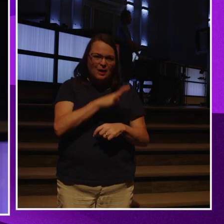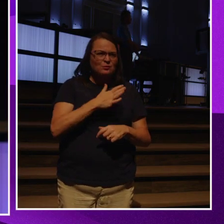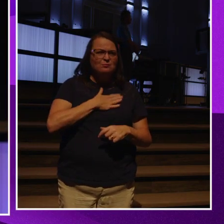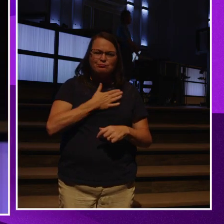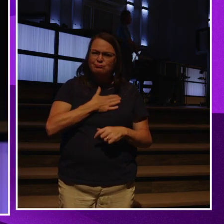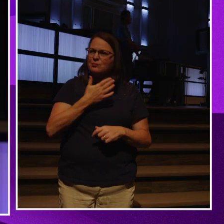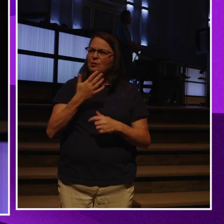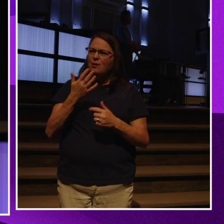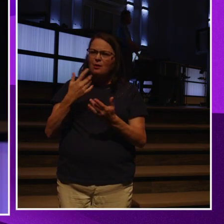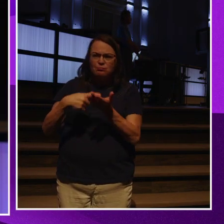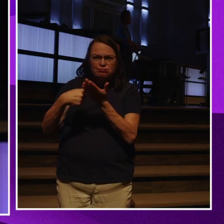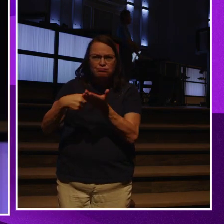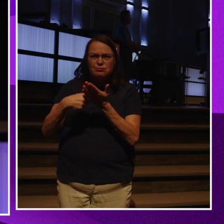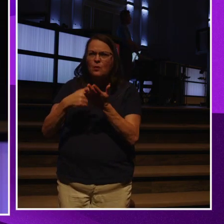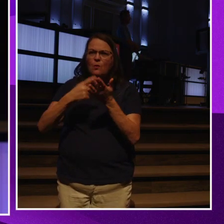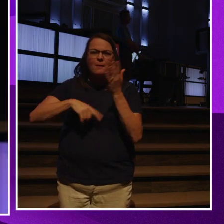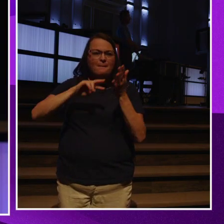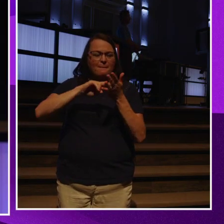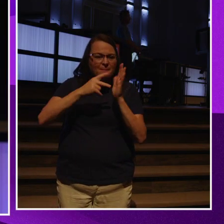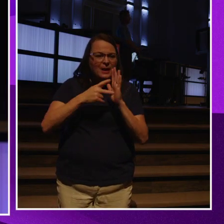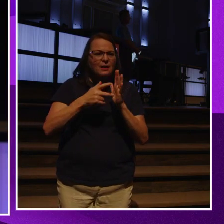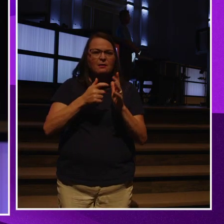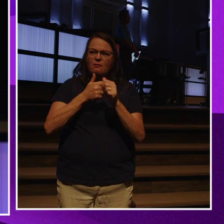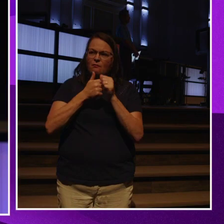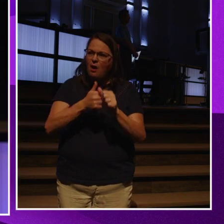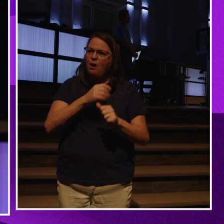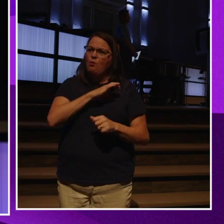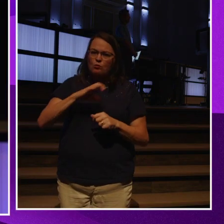this by giving to